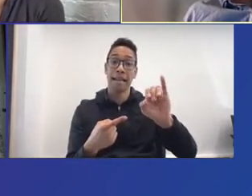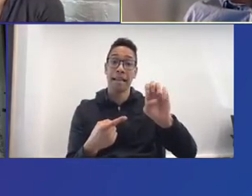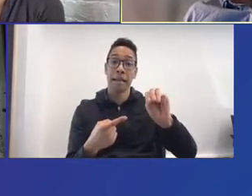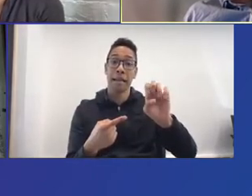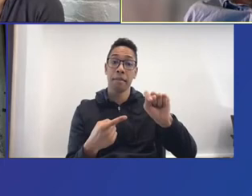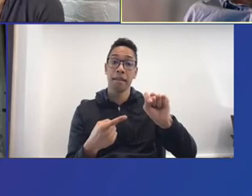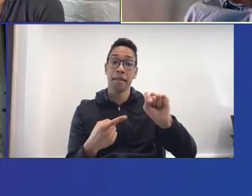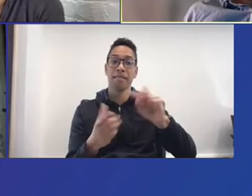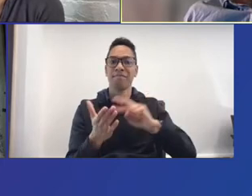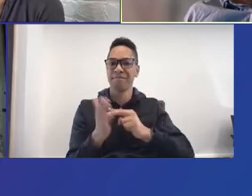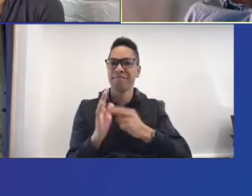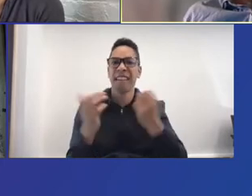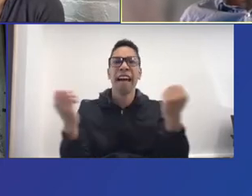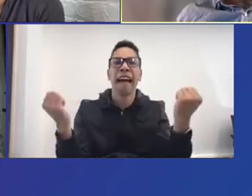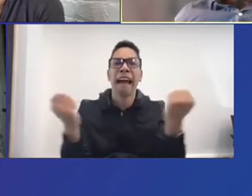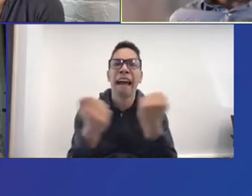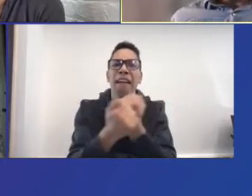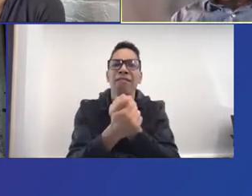everything is in